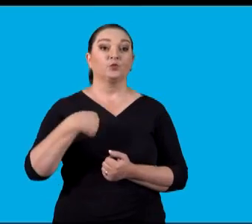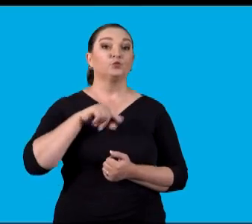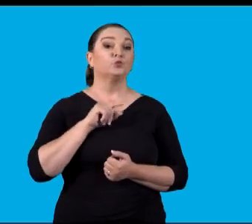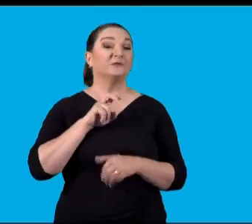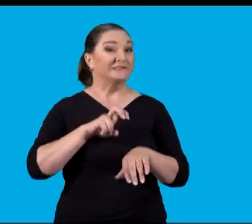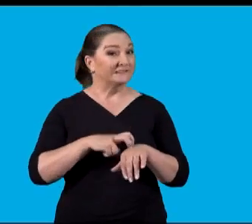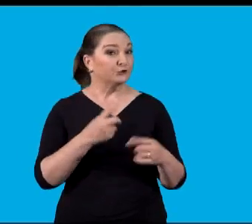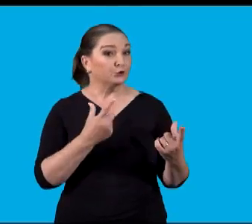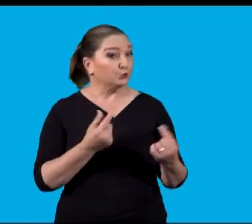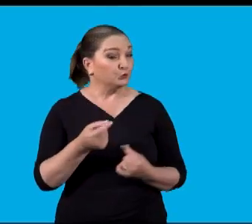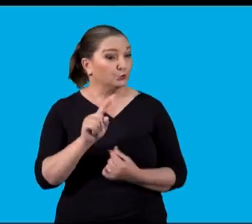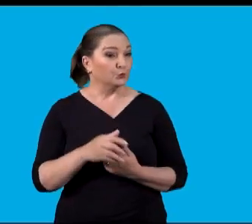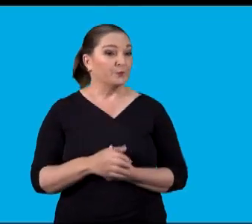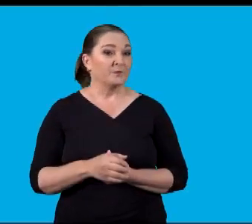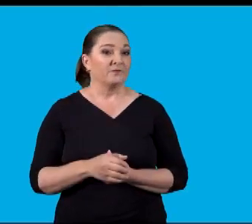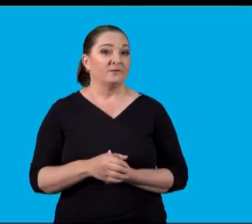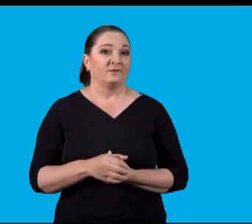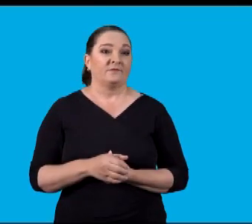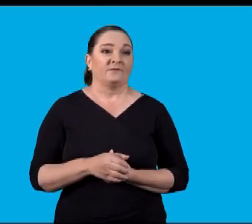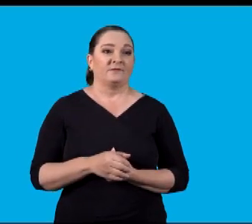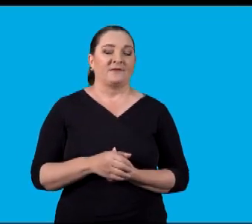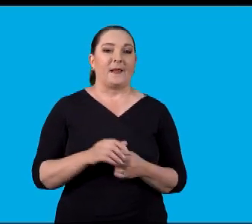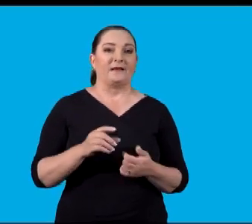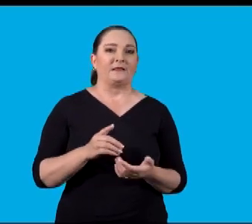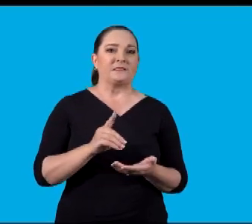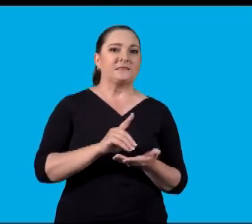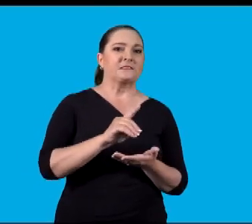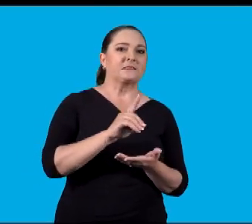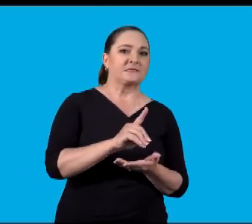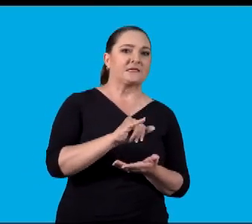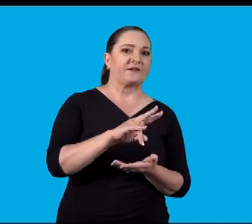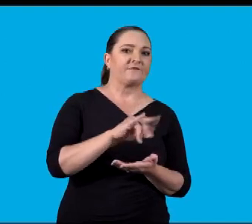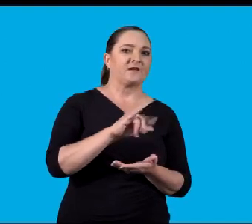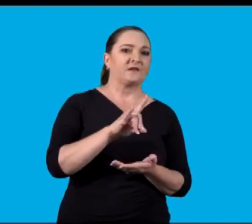supposed to calculate our dividends paid.